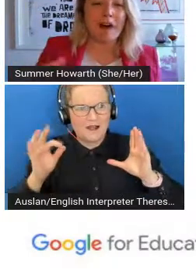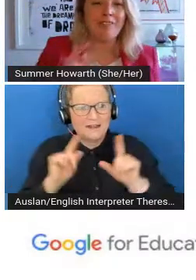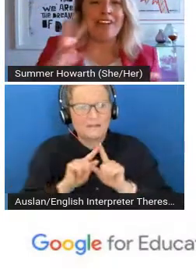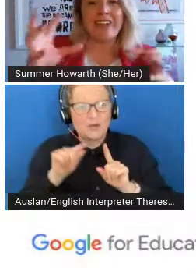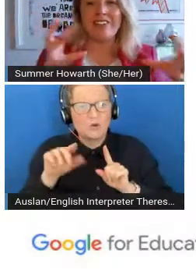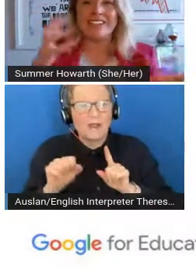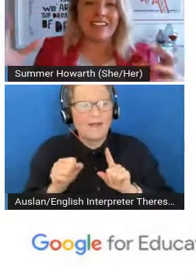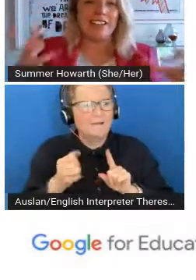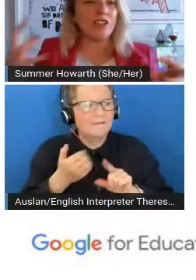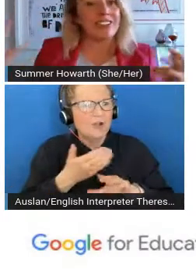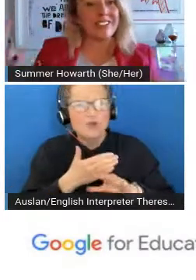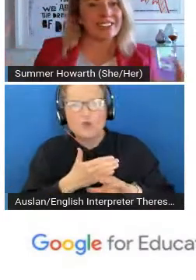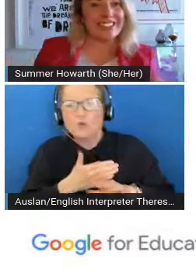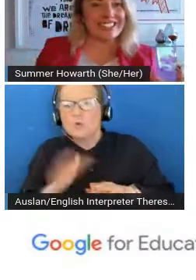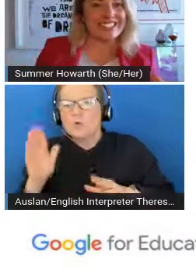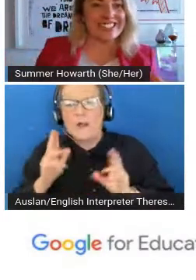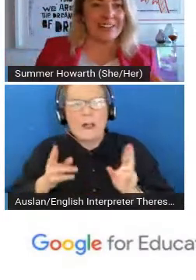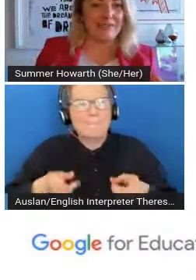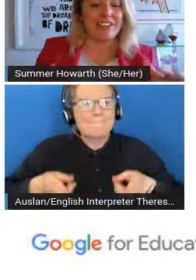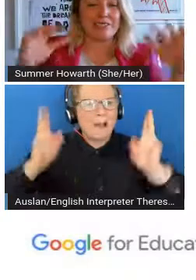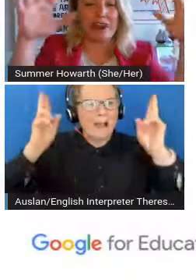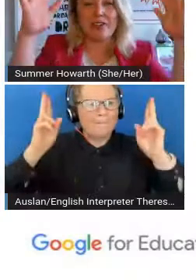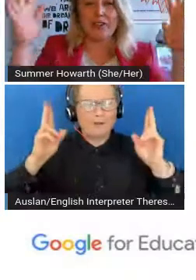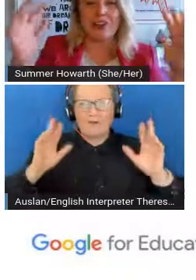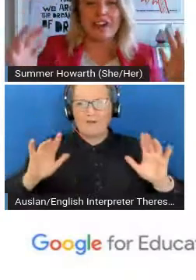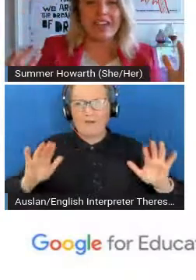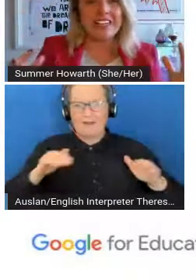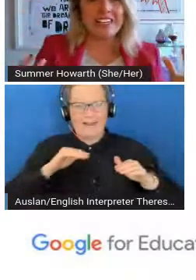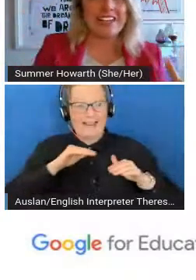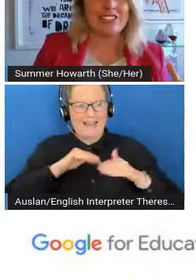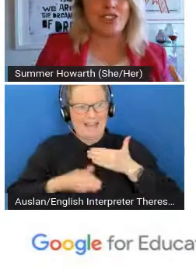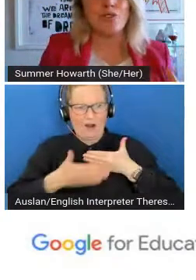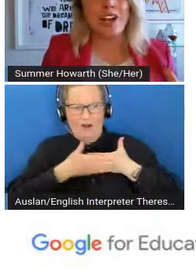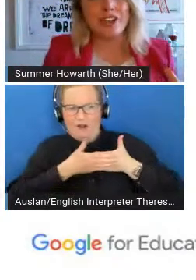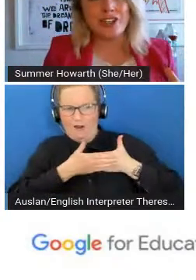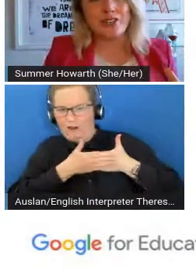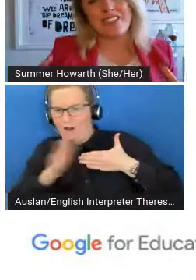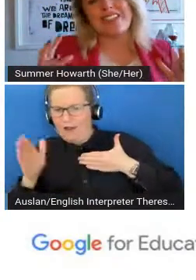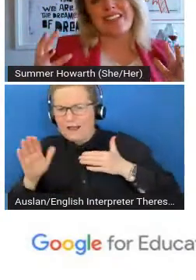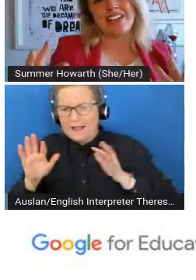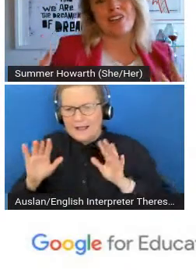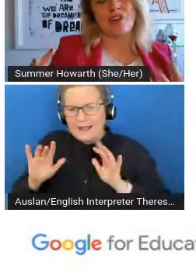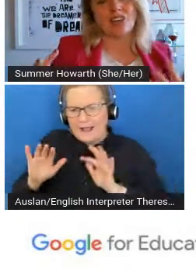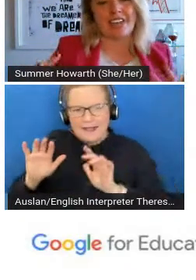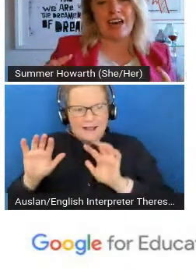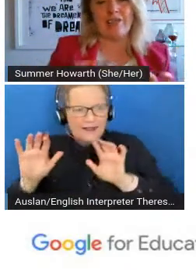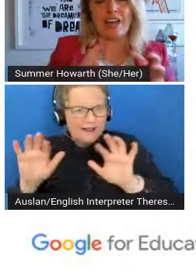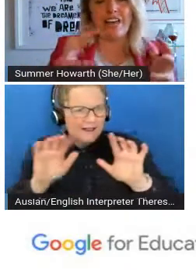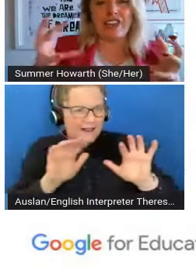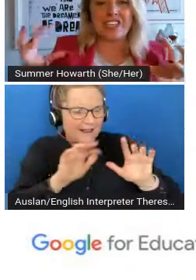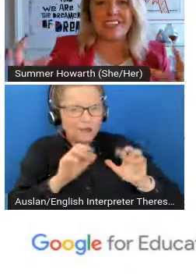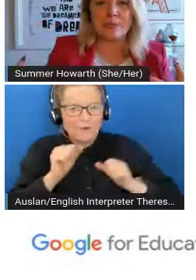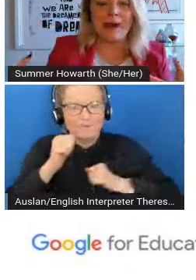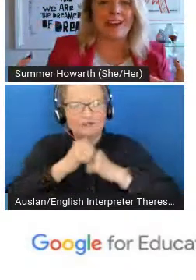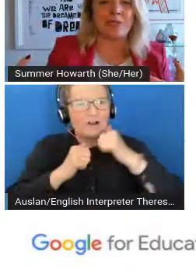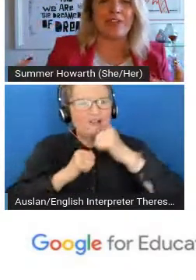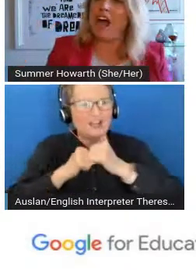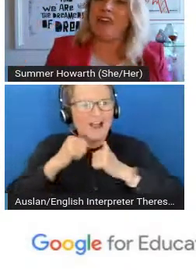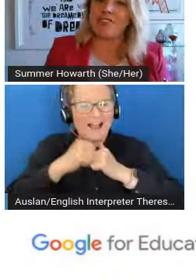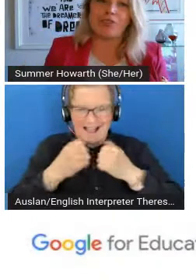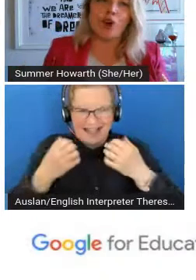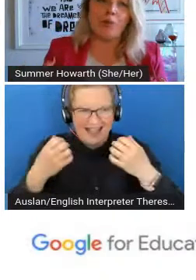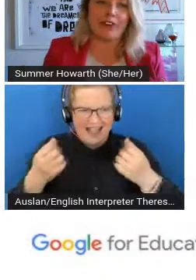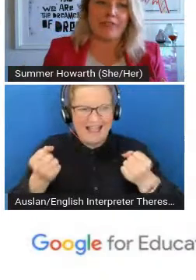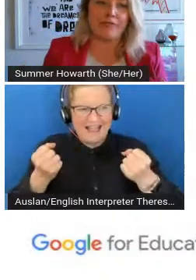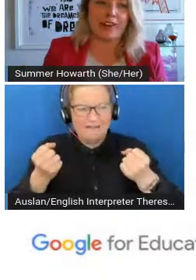new apartment, and this is like your interior design for this, right? You've got that structure of this is that strong scaffold, and this is the parts we can